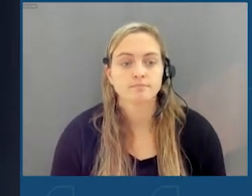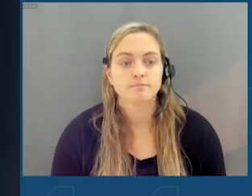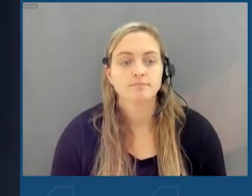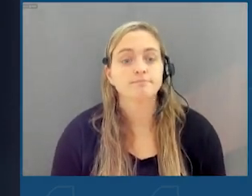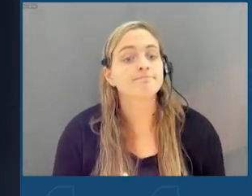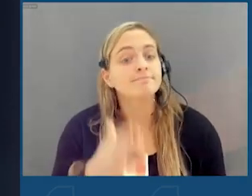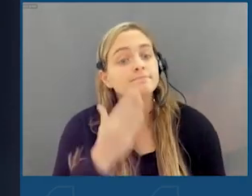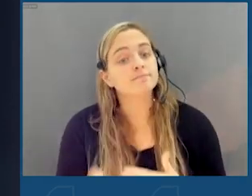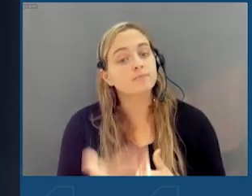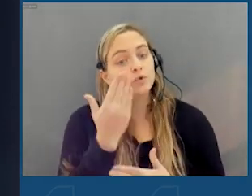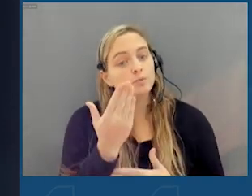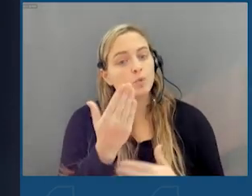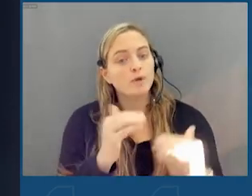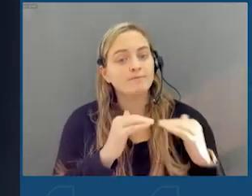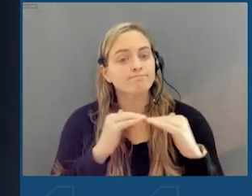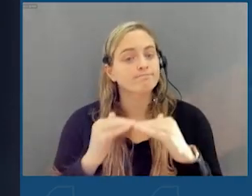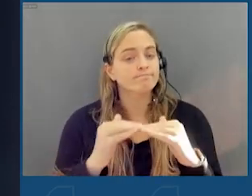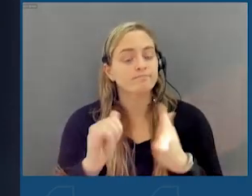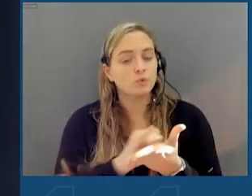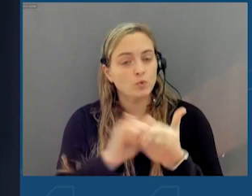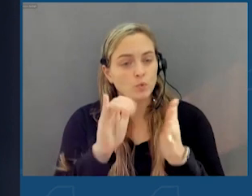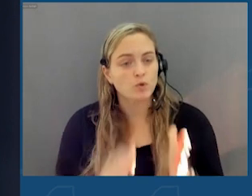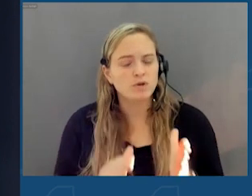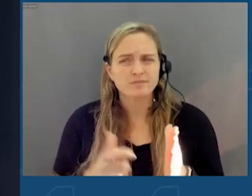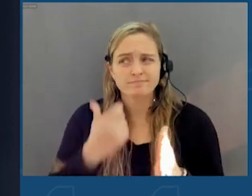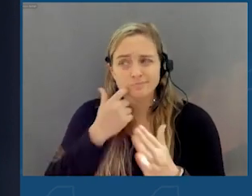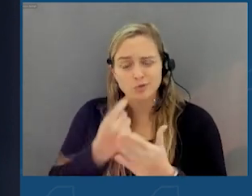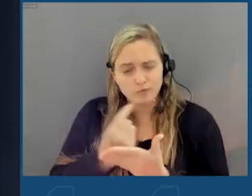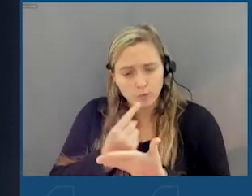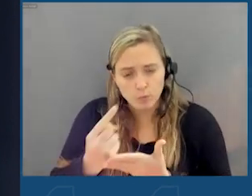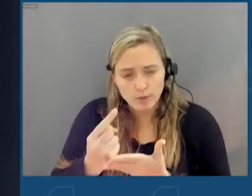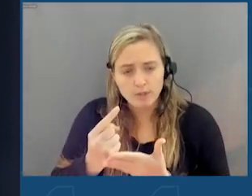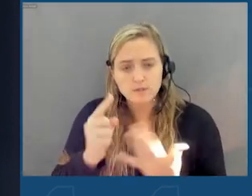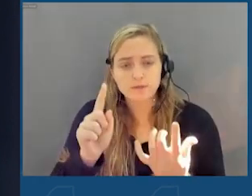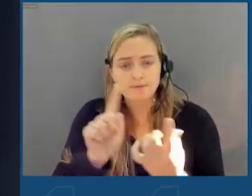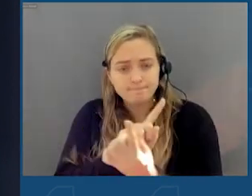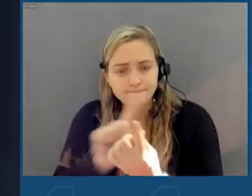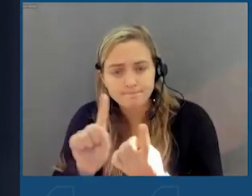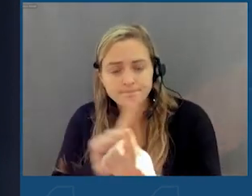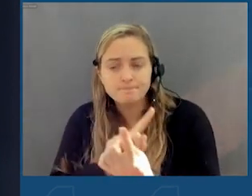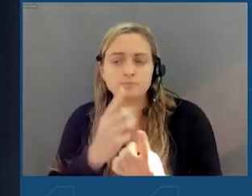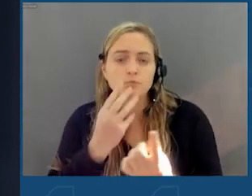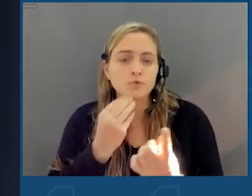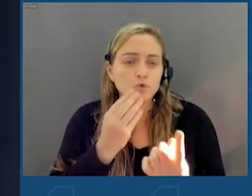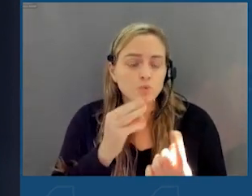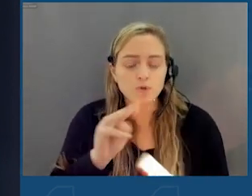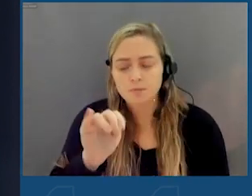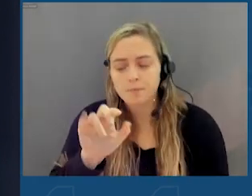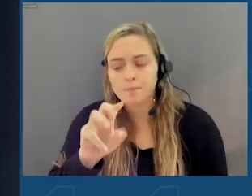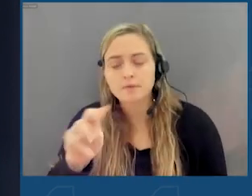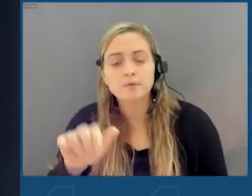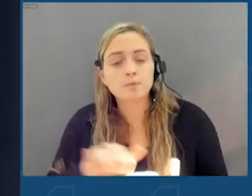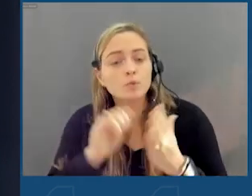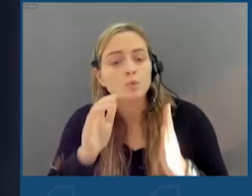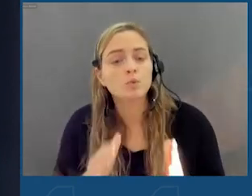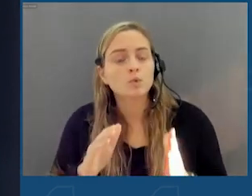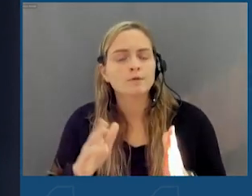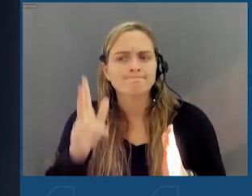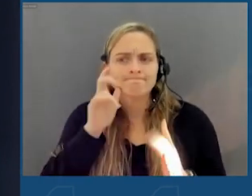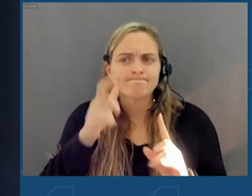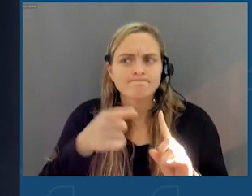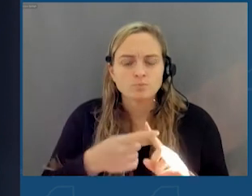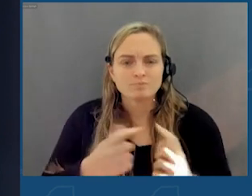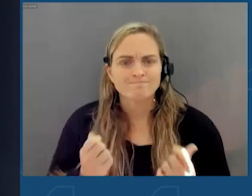Good morning, my fellow New Yorkers. In the past few weeks, I have met with Jewish and Muslim New Yorkers and heard about the deep sense of